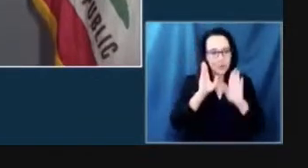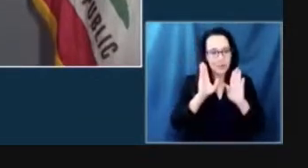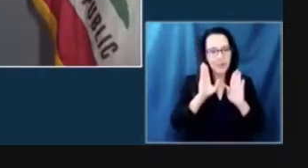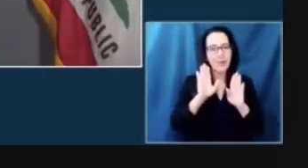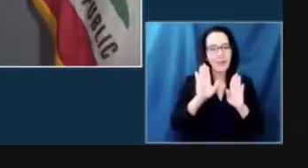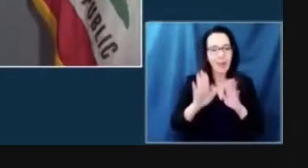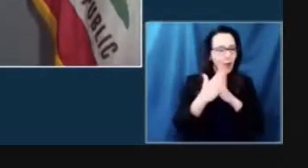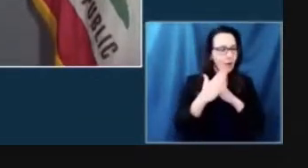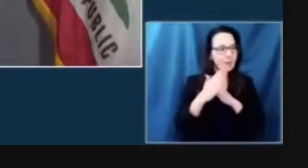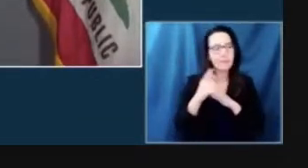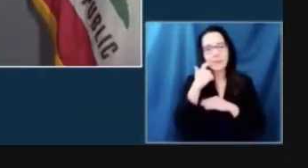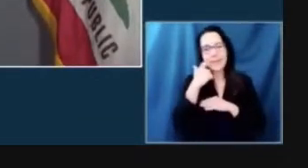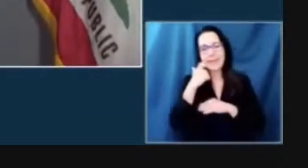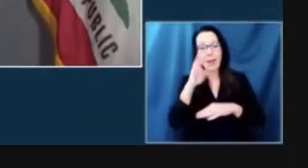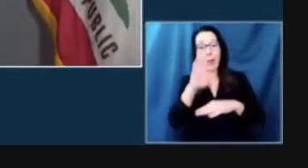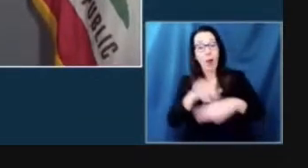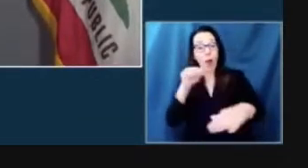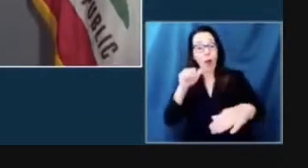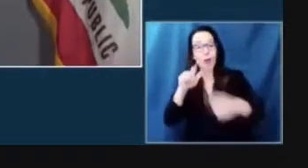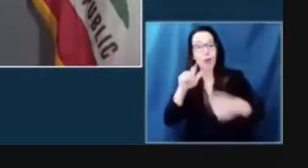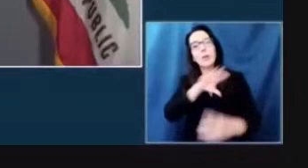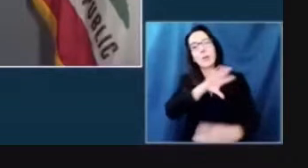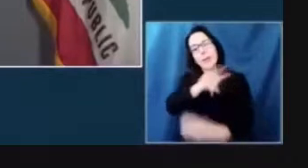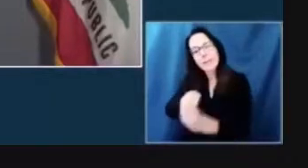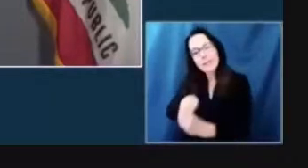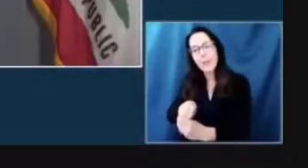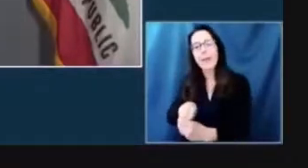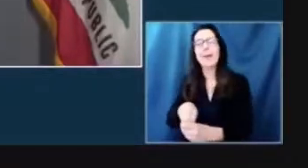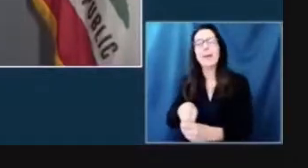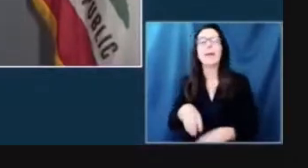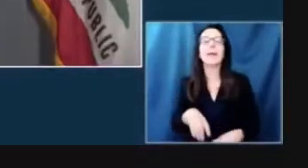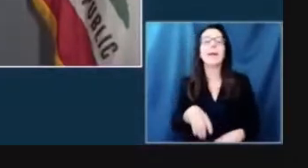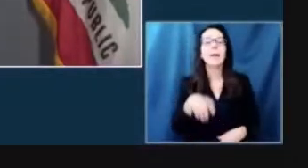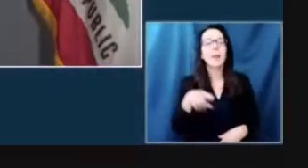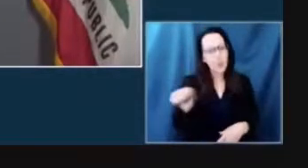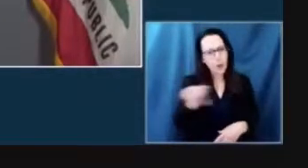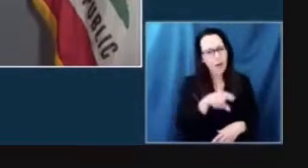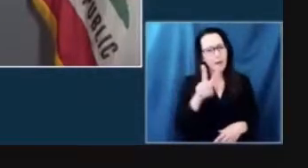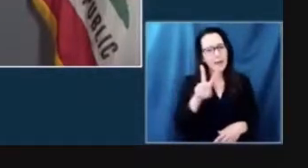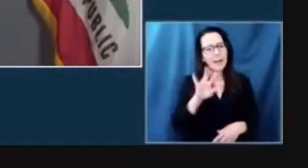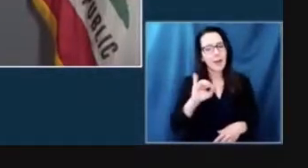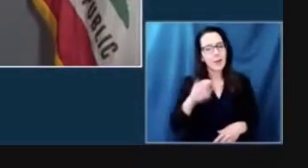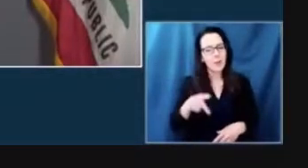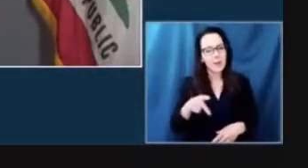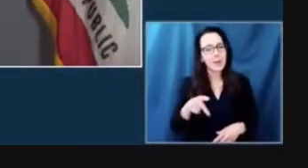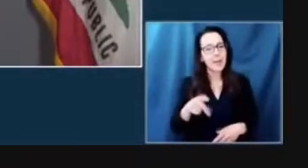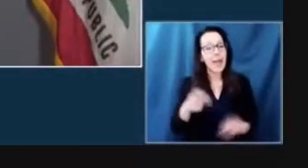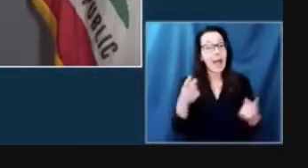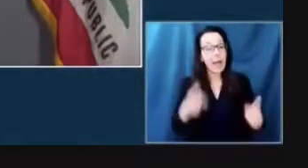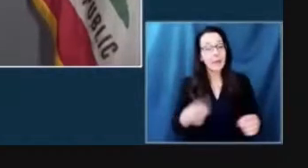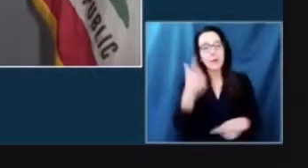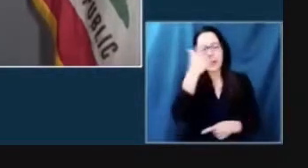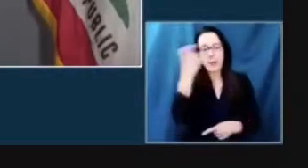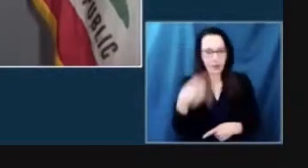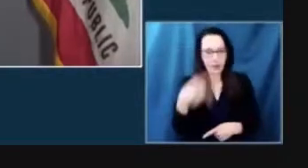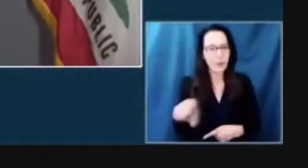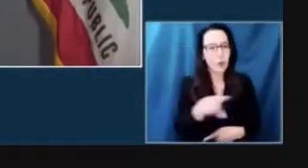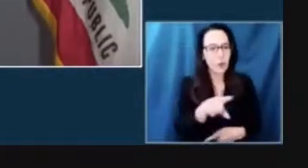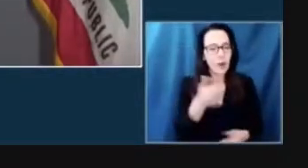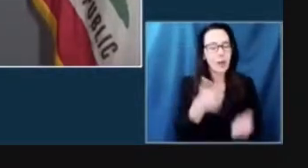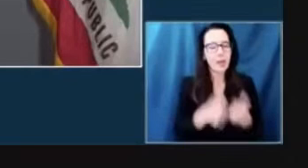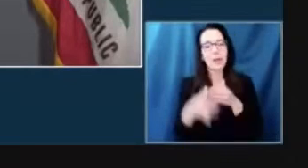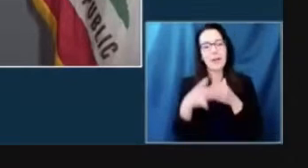to participate. You are our VIPs. You make it all happen. Under the leadership of